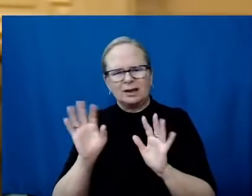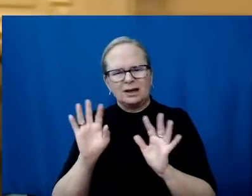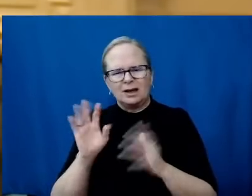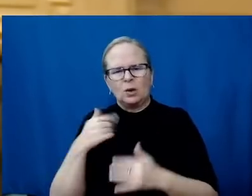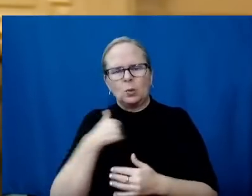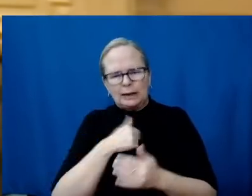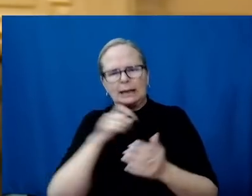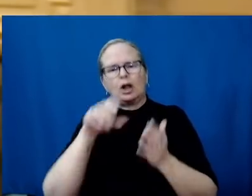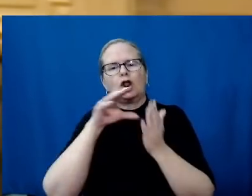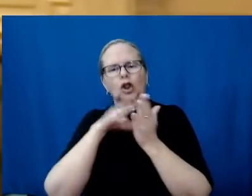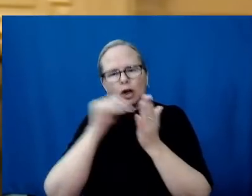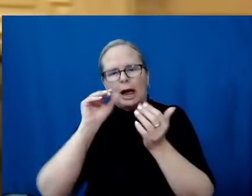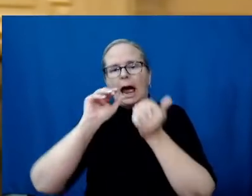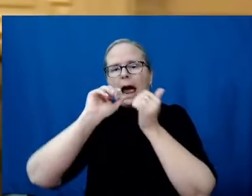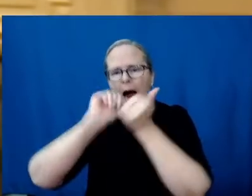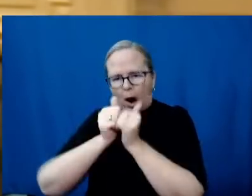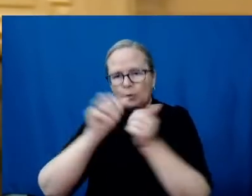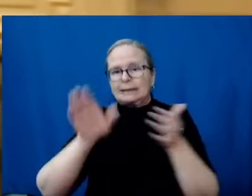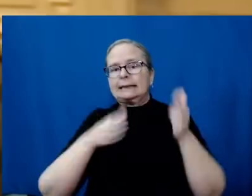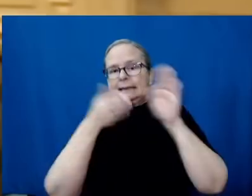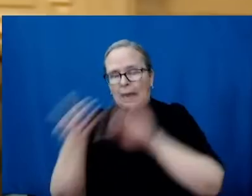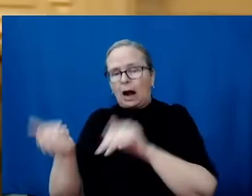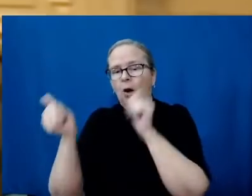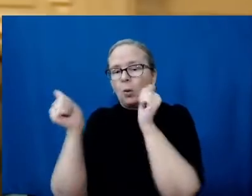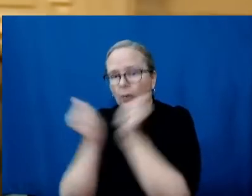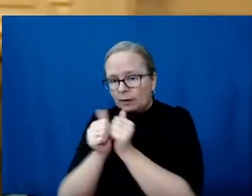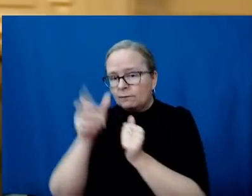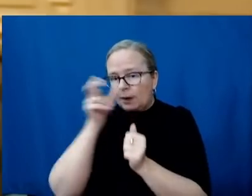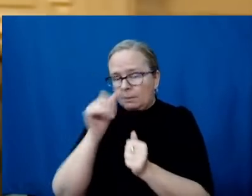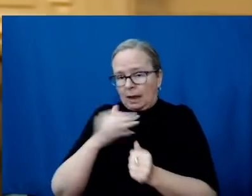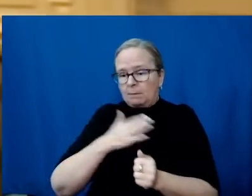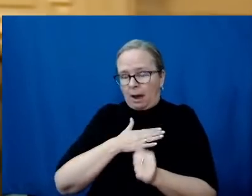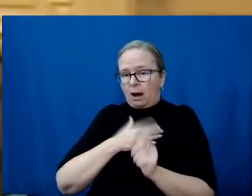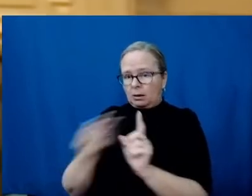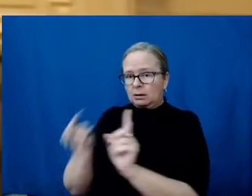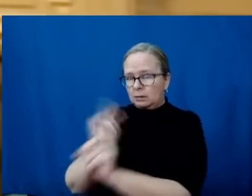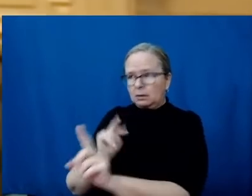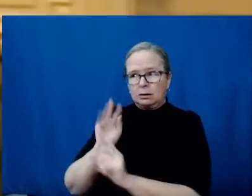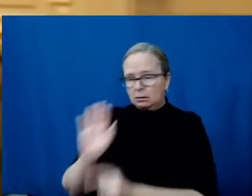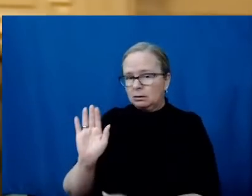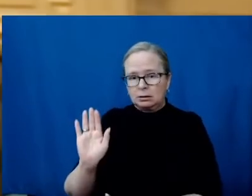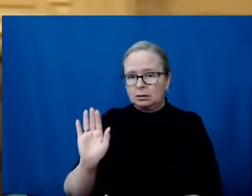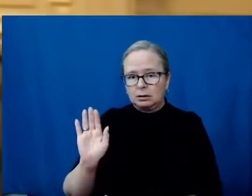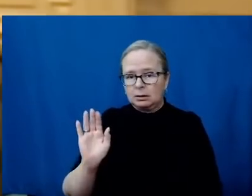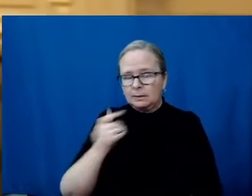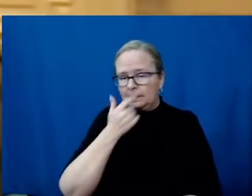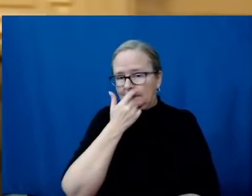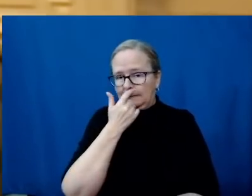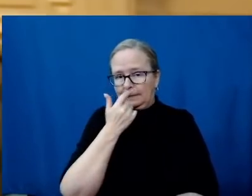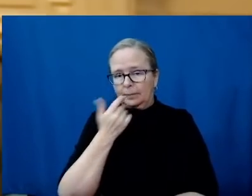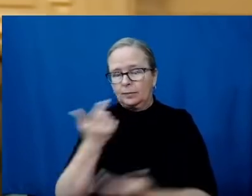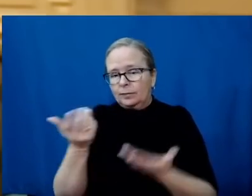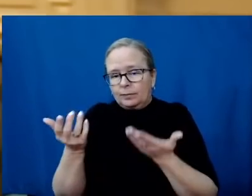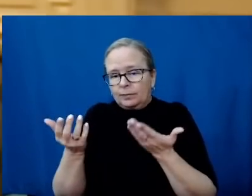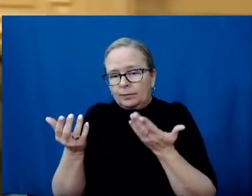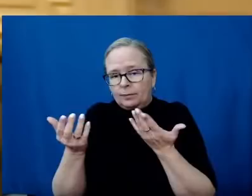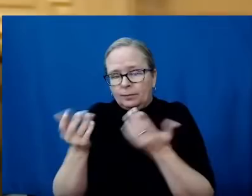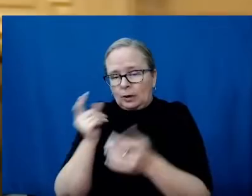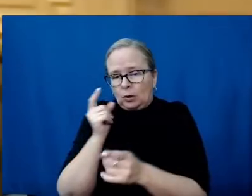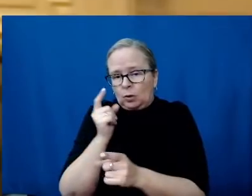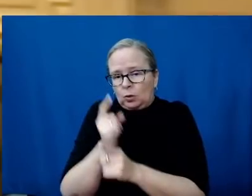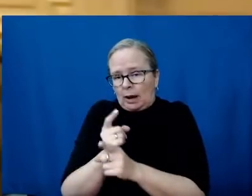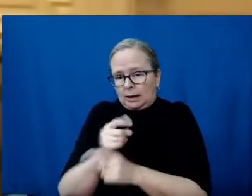how to die with the virus. And as Dr. Gasparovich has previously pointed out, this is a very